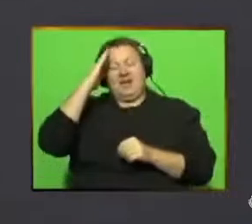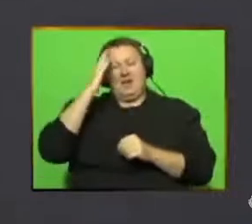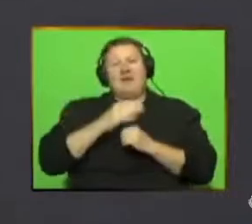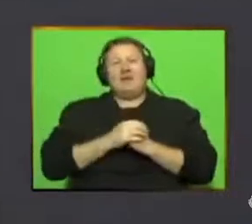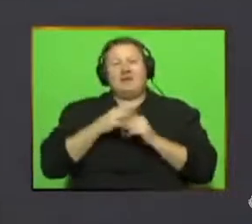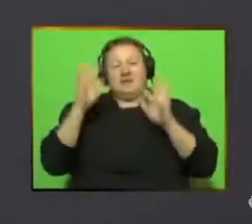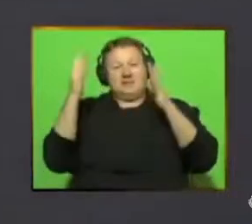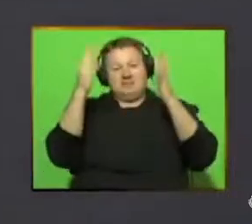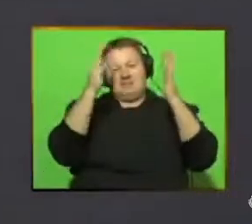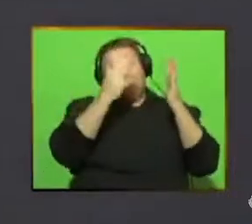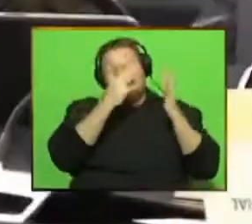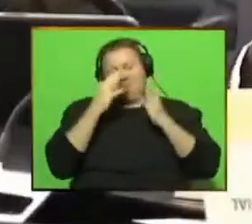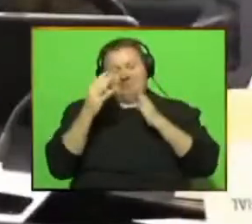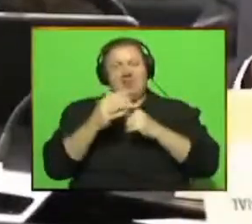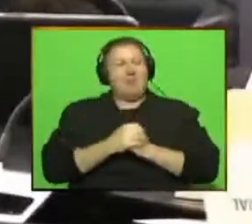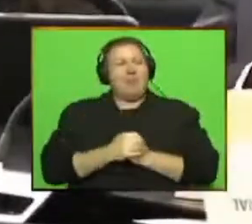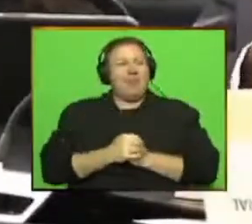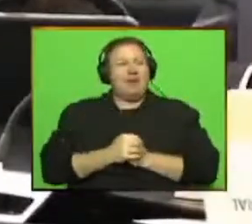Round of applause.